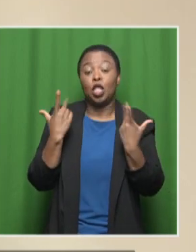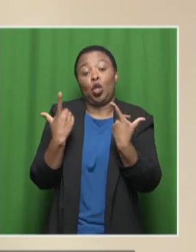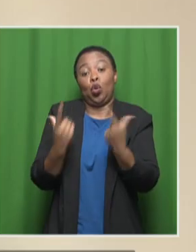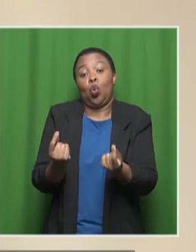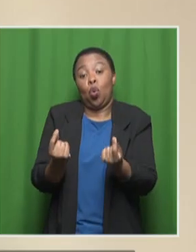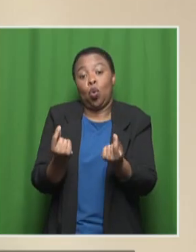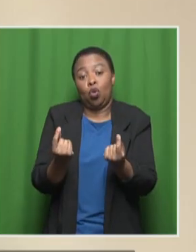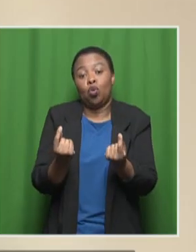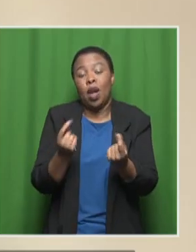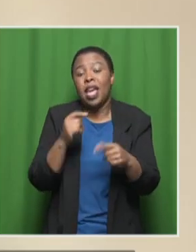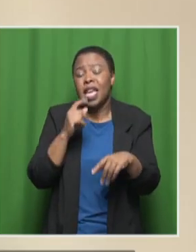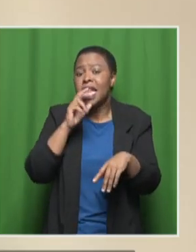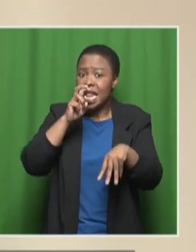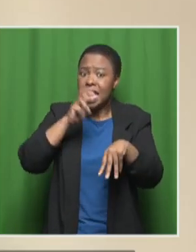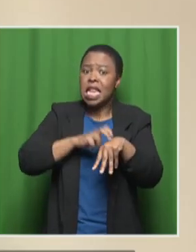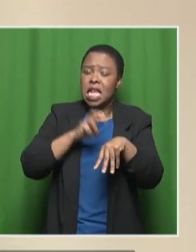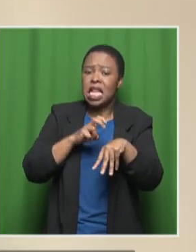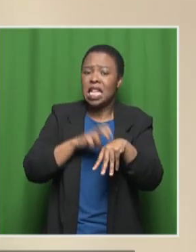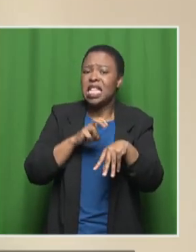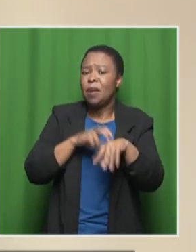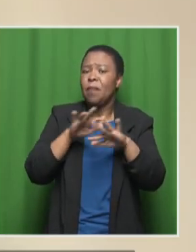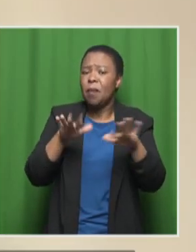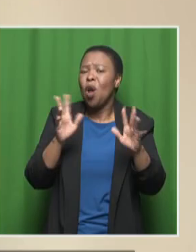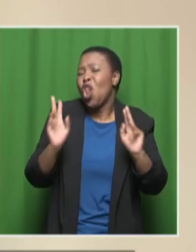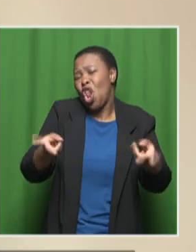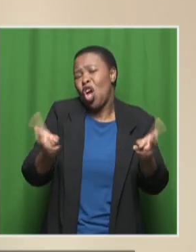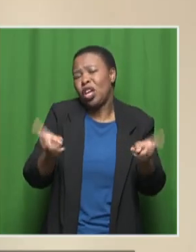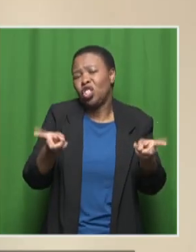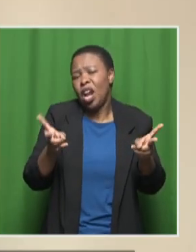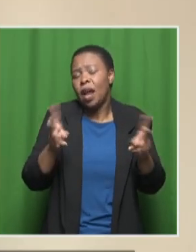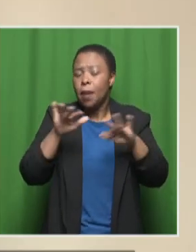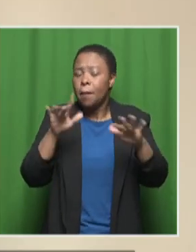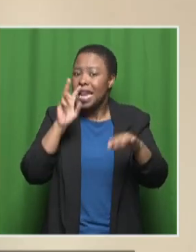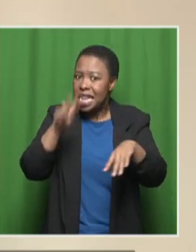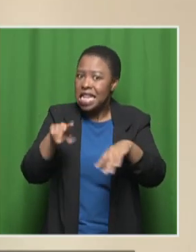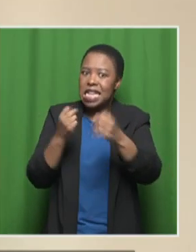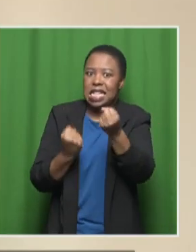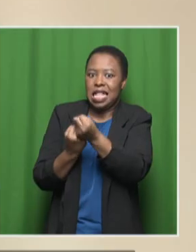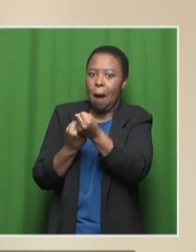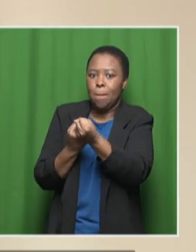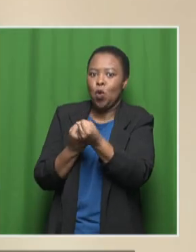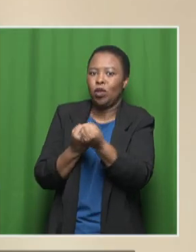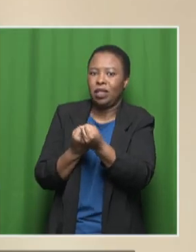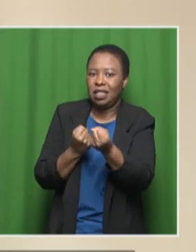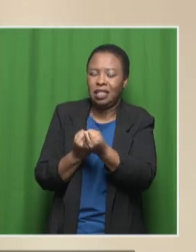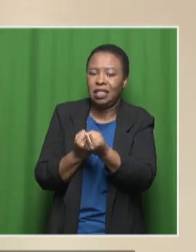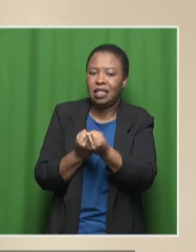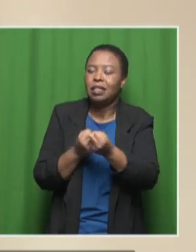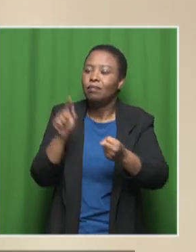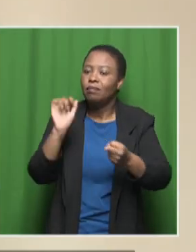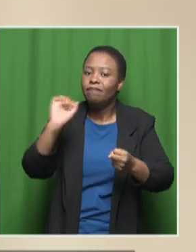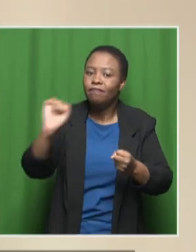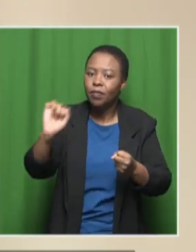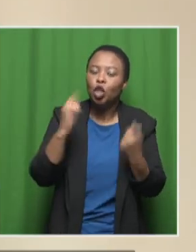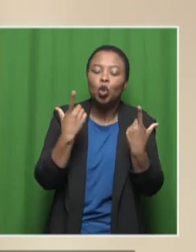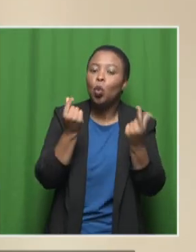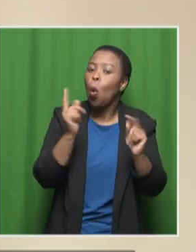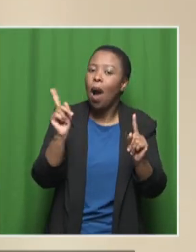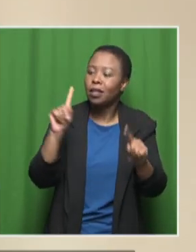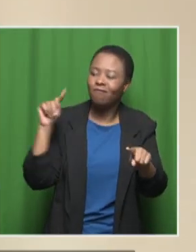that should come naturally to people. It's just people need that support in terms of what it is that they've always done. And from a